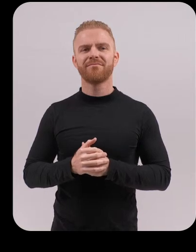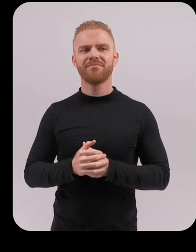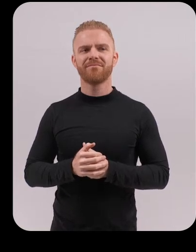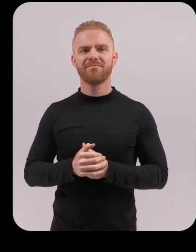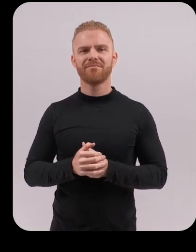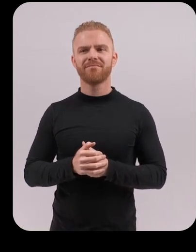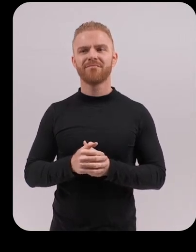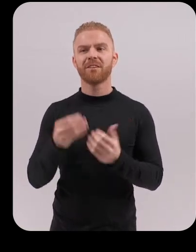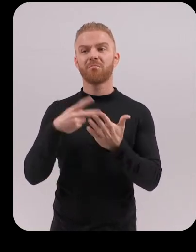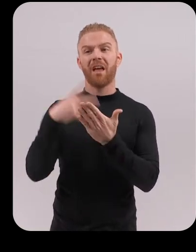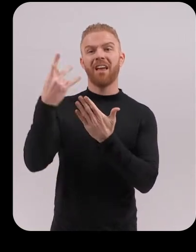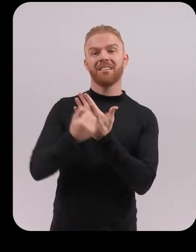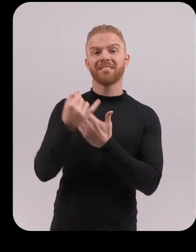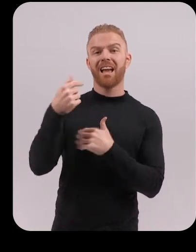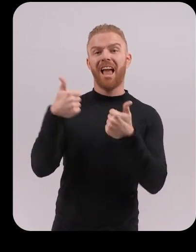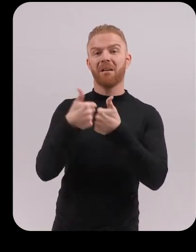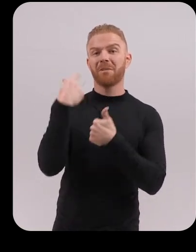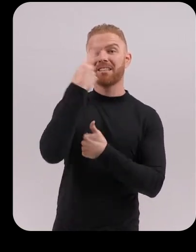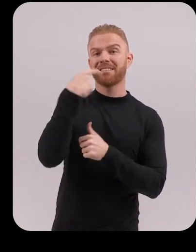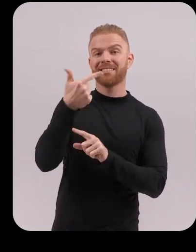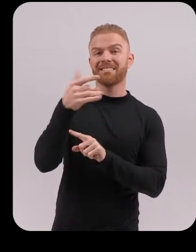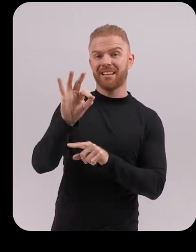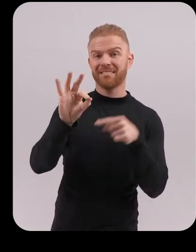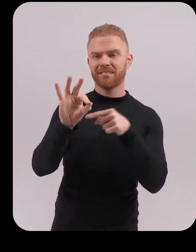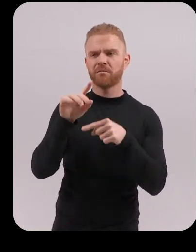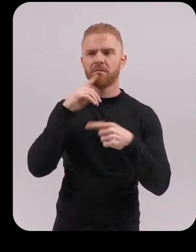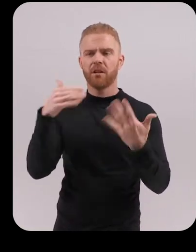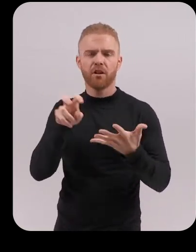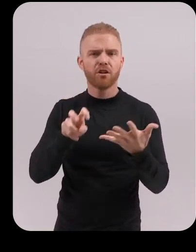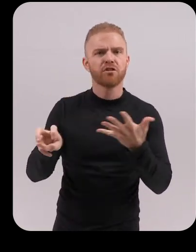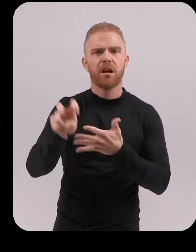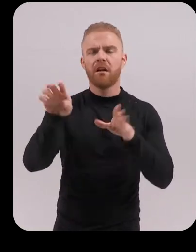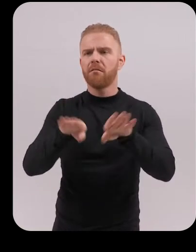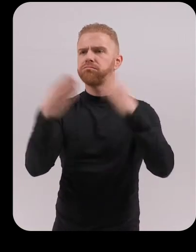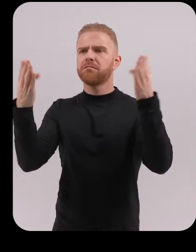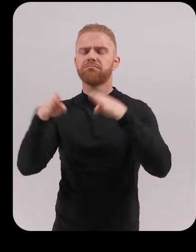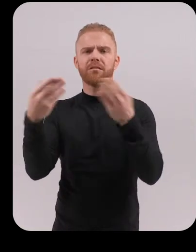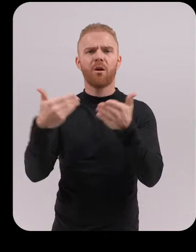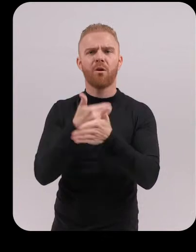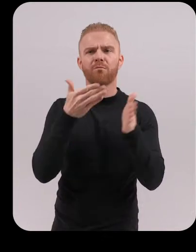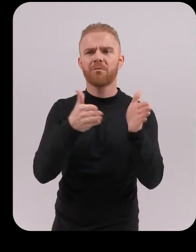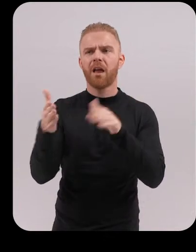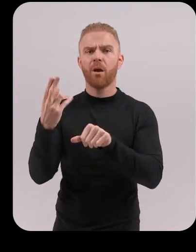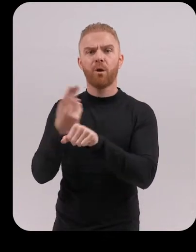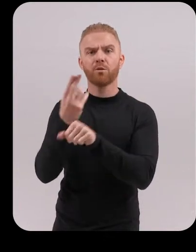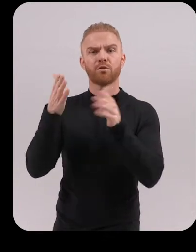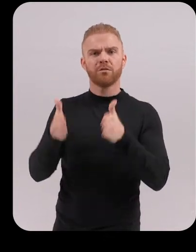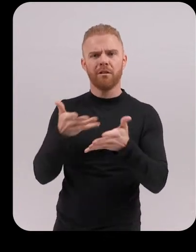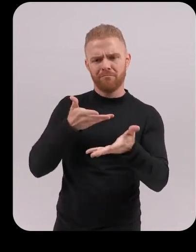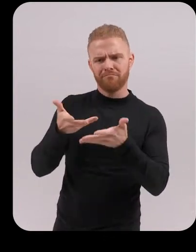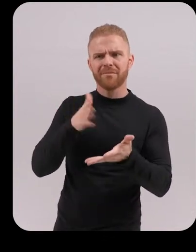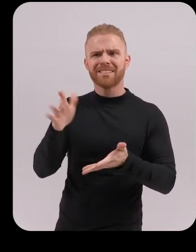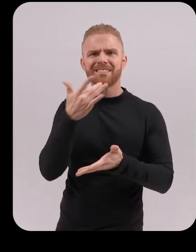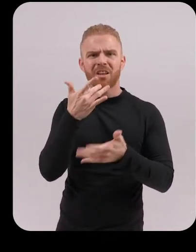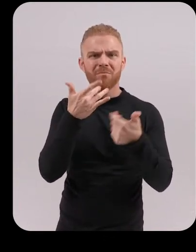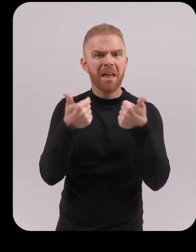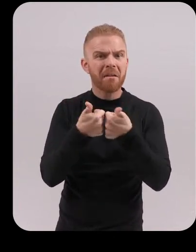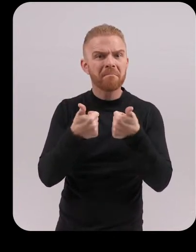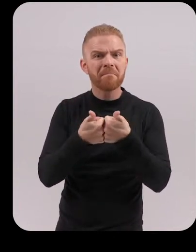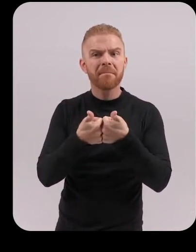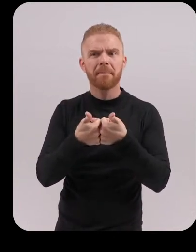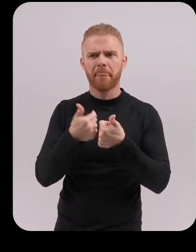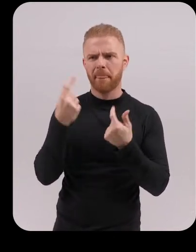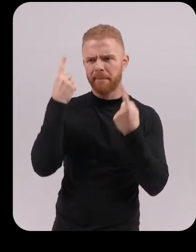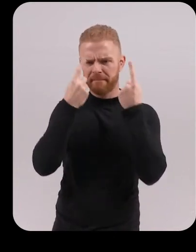Project GameFace has had quite the journey. It unlocked a new way for users to engage with their favorite games. Thinking outside